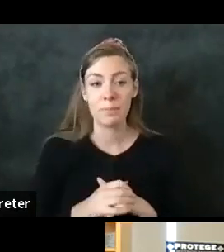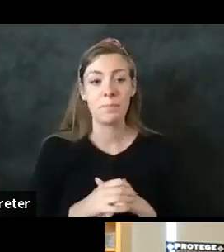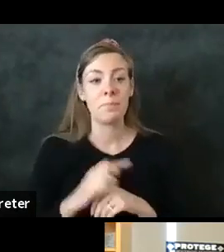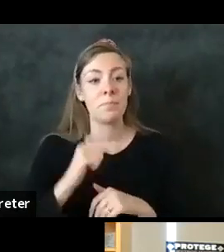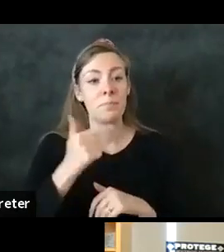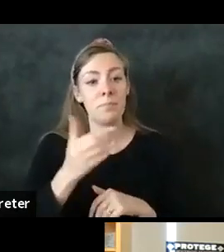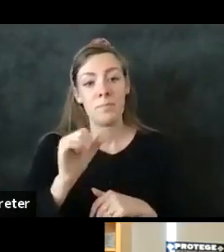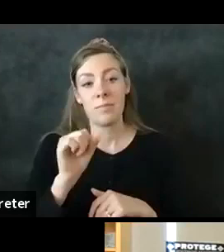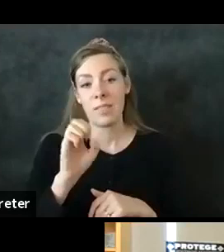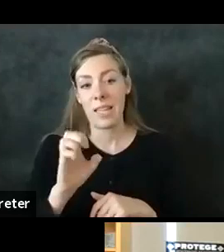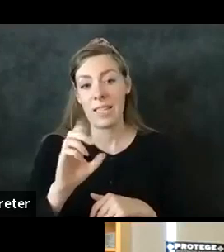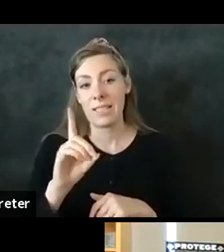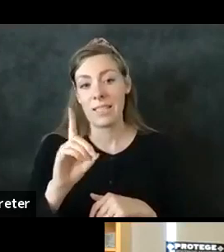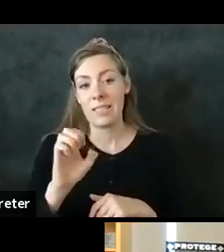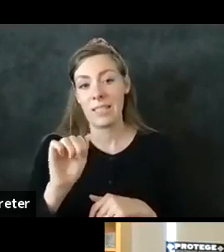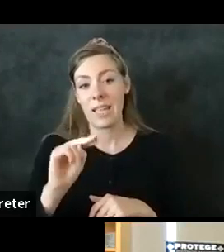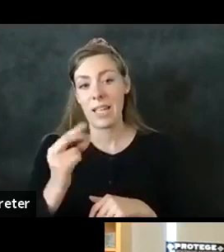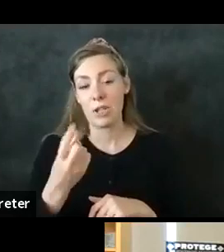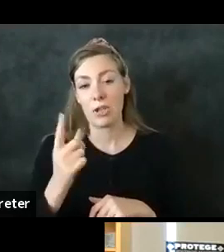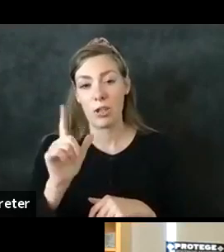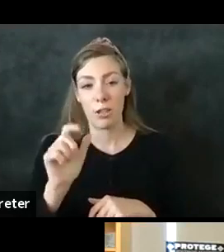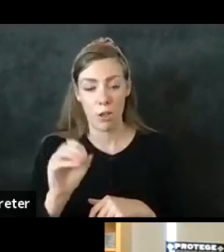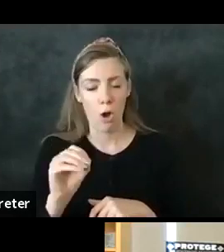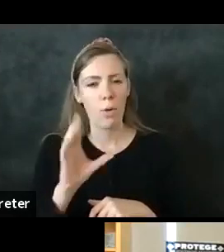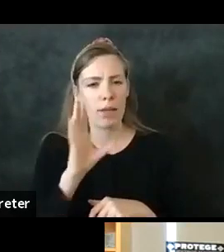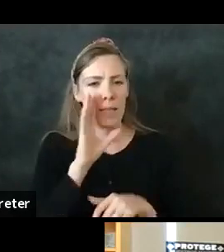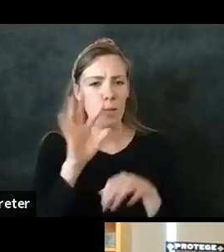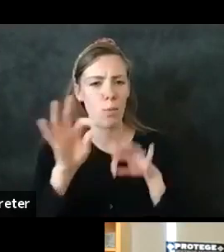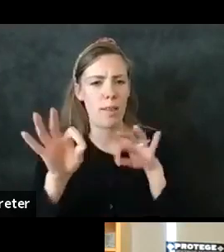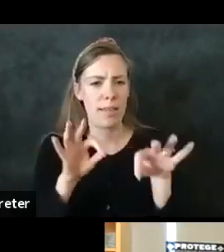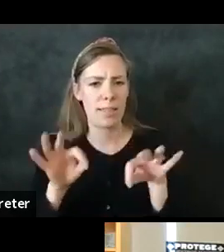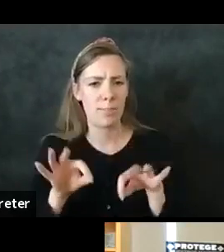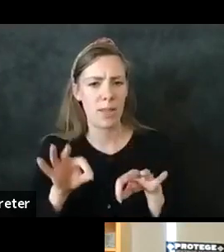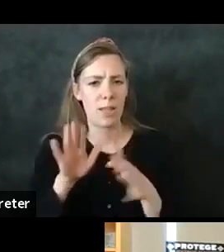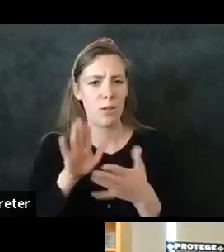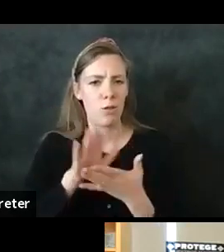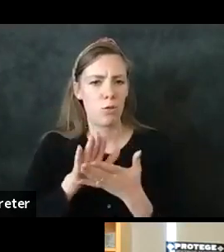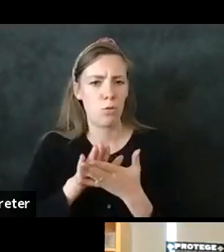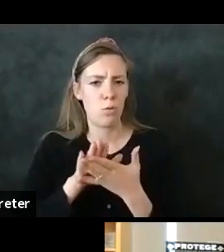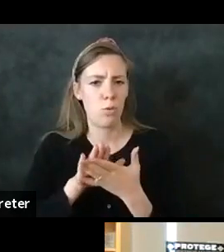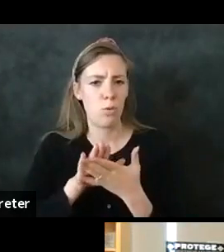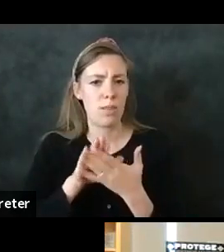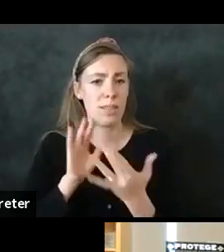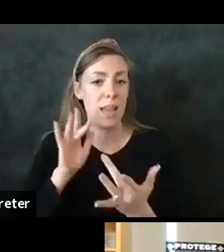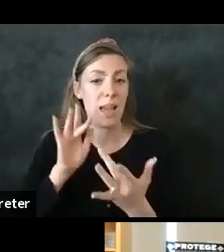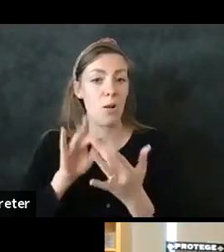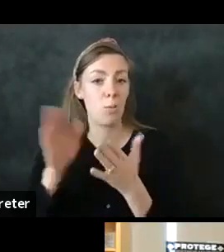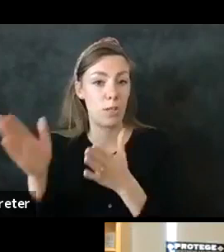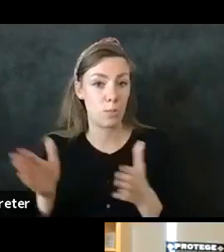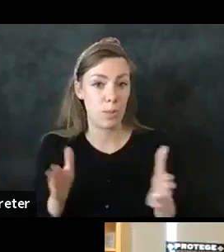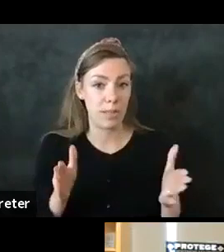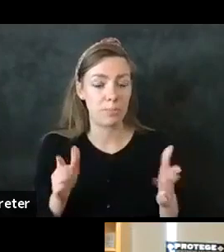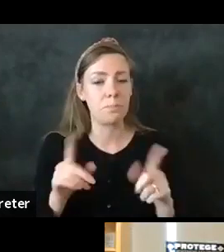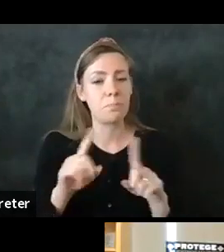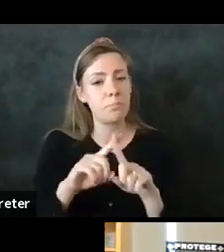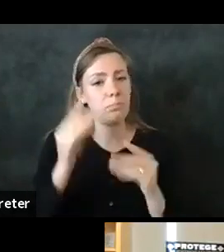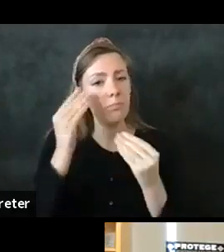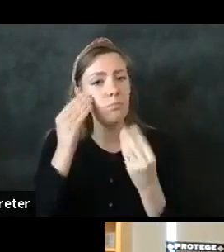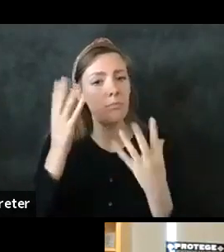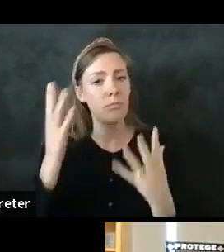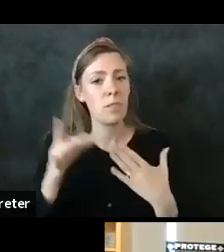share more about the Office of Education's outreach plans. But first, I want to give some guidance for gathering safely this